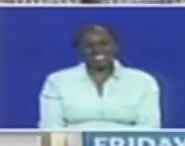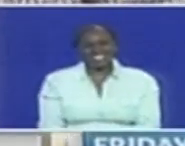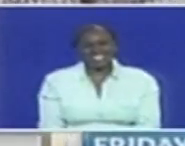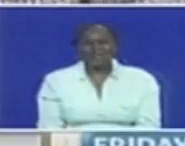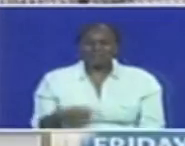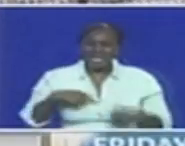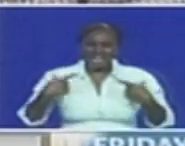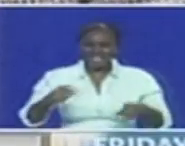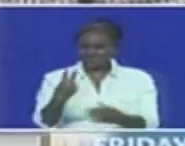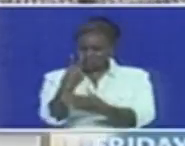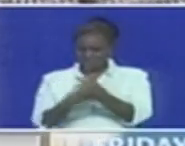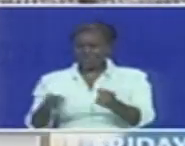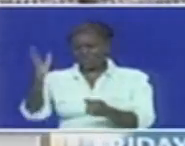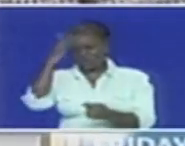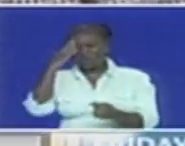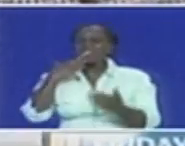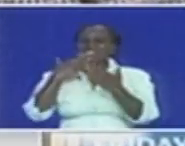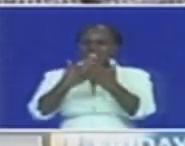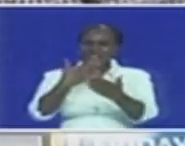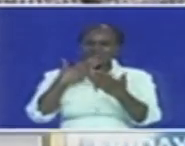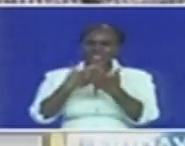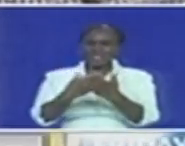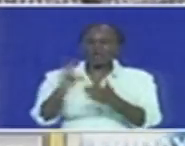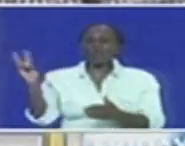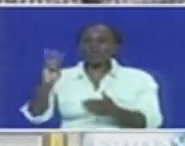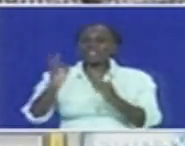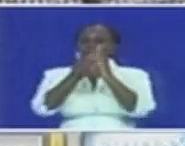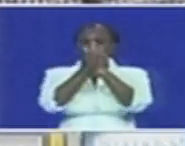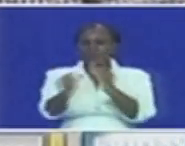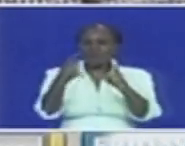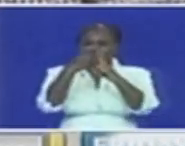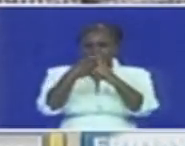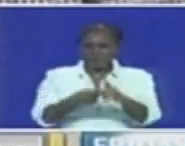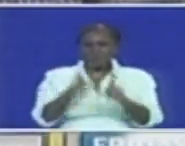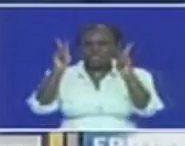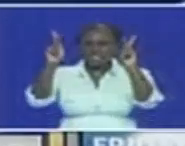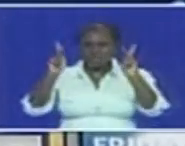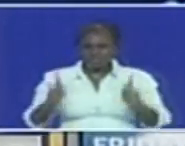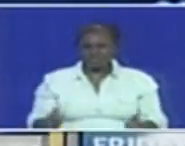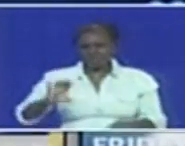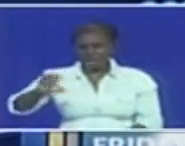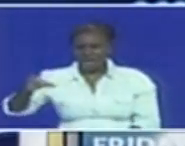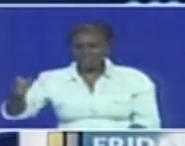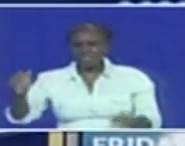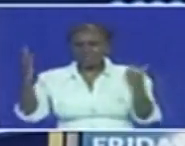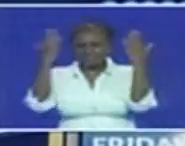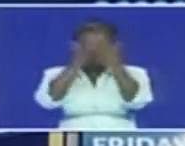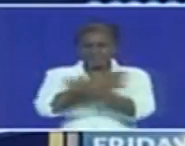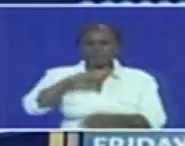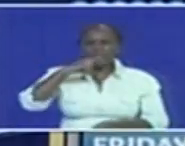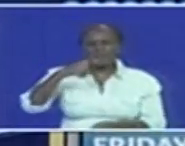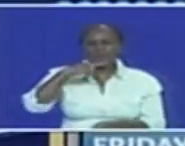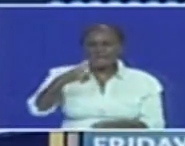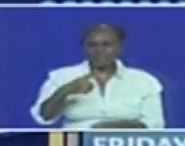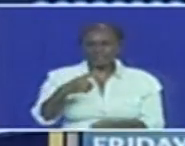I'll let them know. Thank you very much. Willis the Word Master is coming to us live from Kisumu County with tonight's